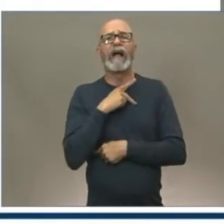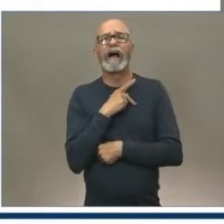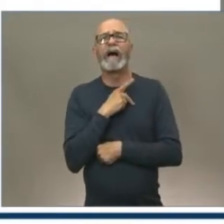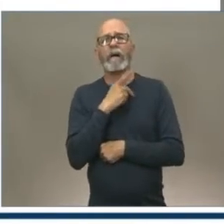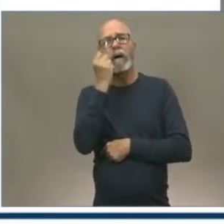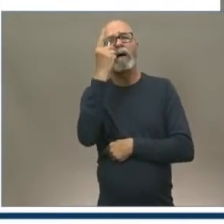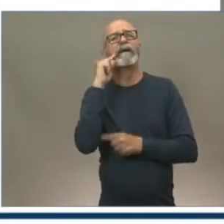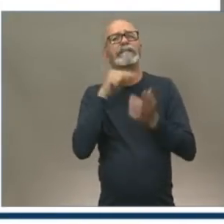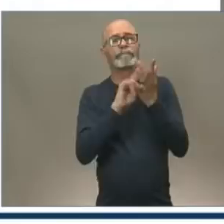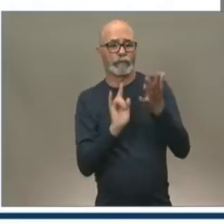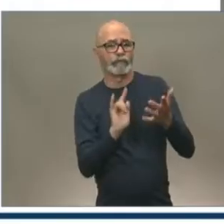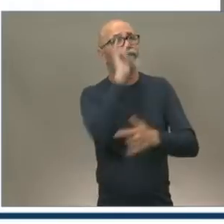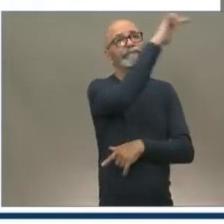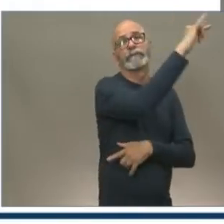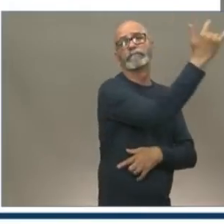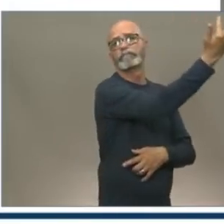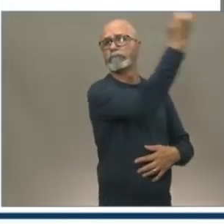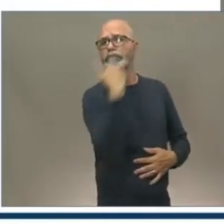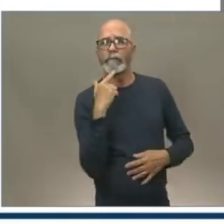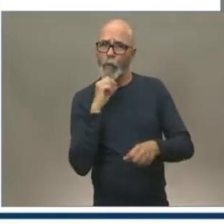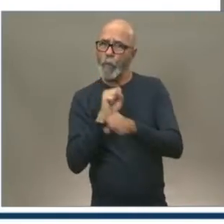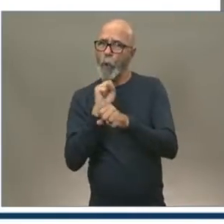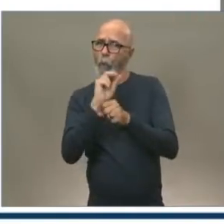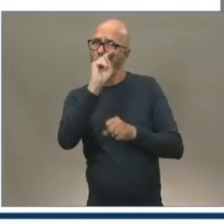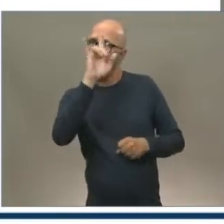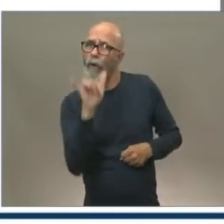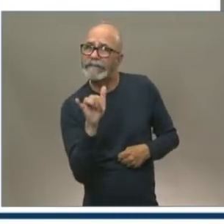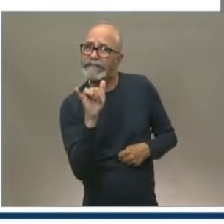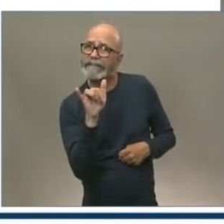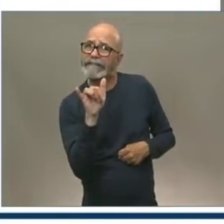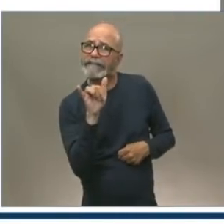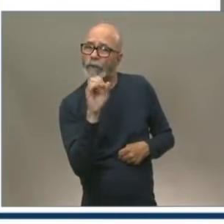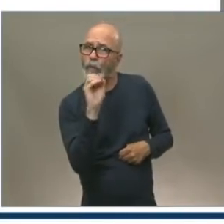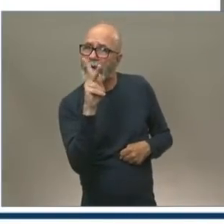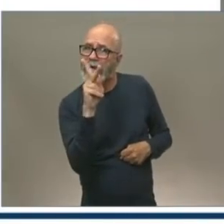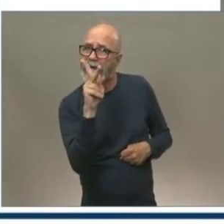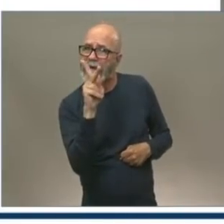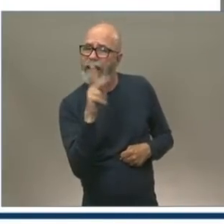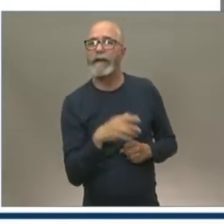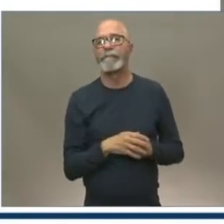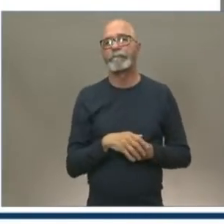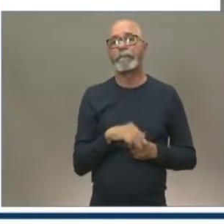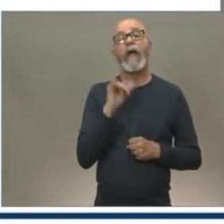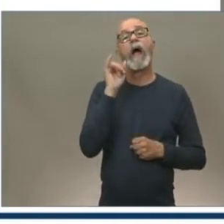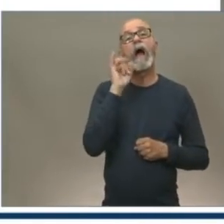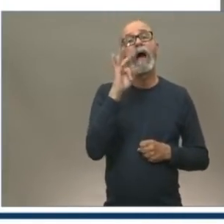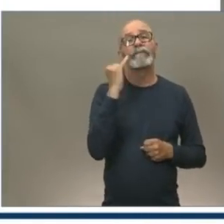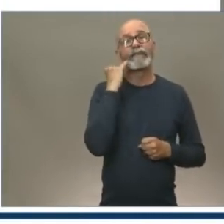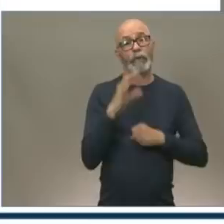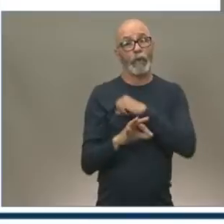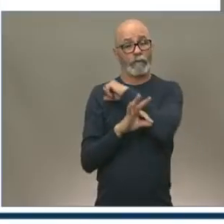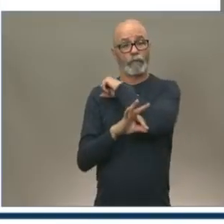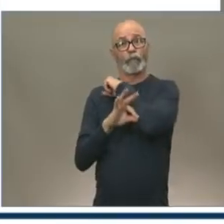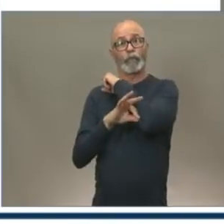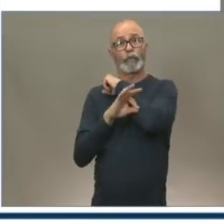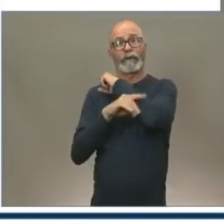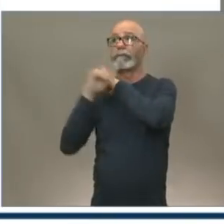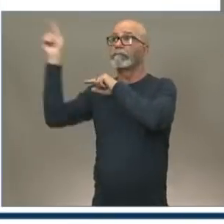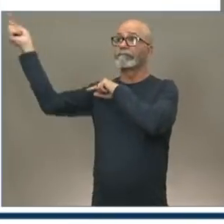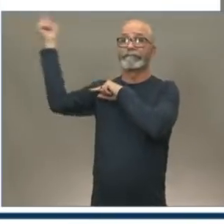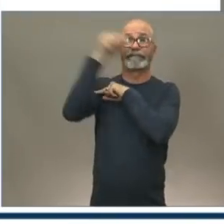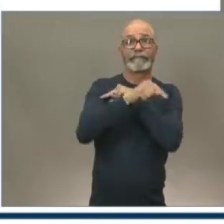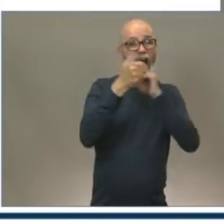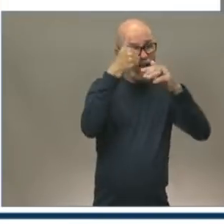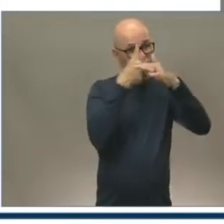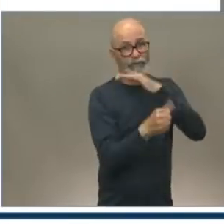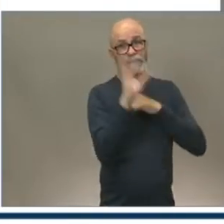workers. If you are a federally approved temporary foreign worker, if you're a specialized worker who